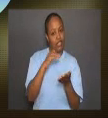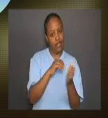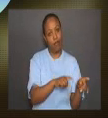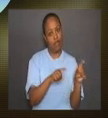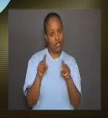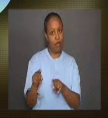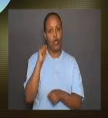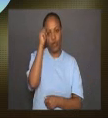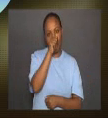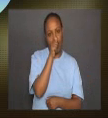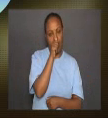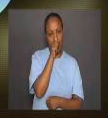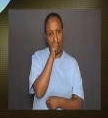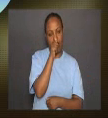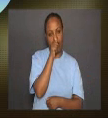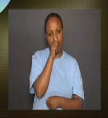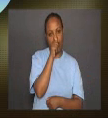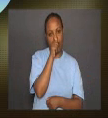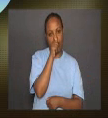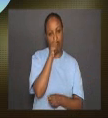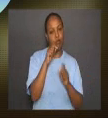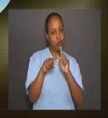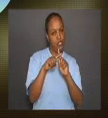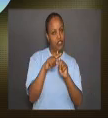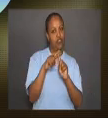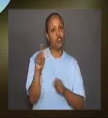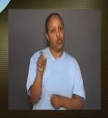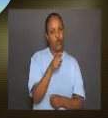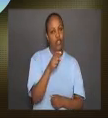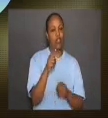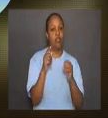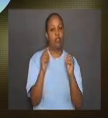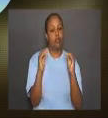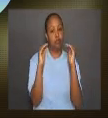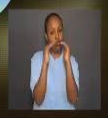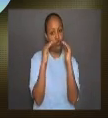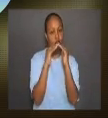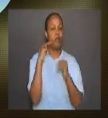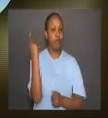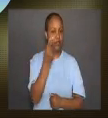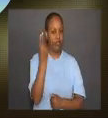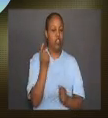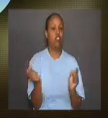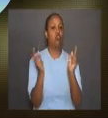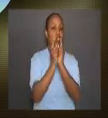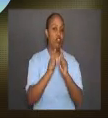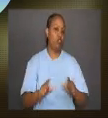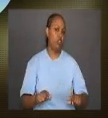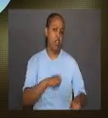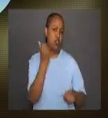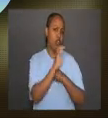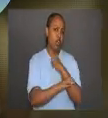for Ethiopia to have positive and mutually beneficial relationships with